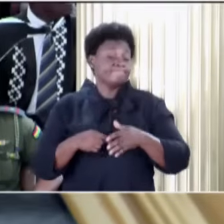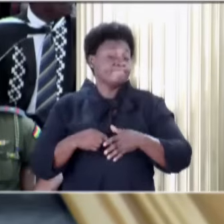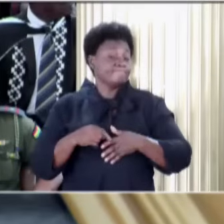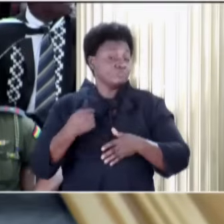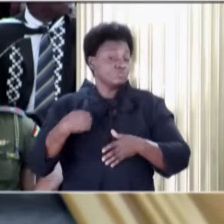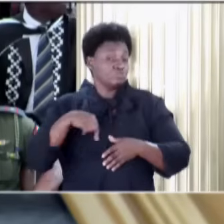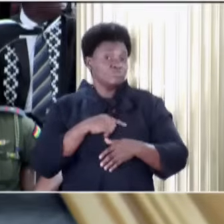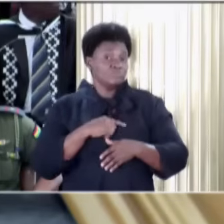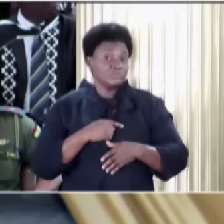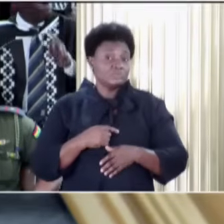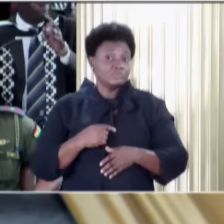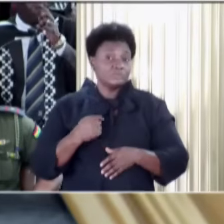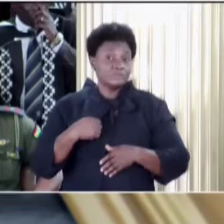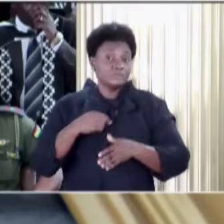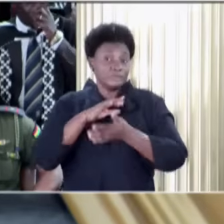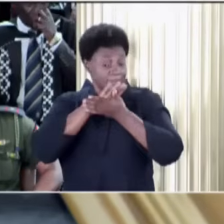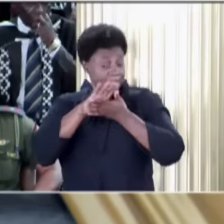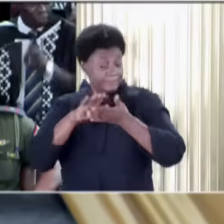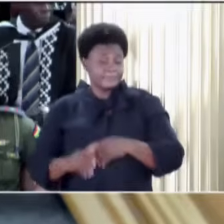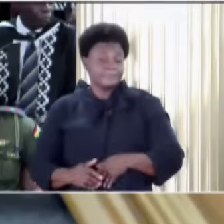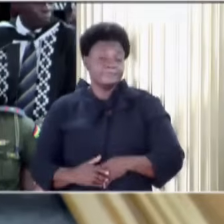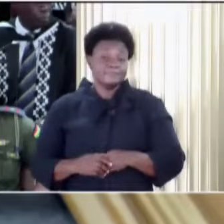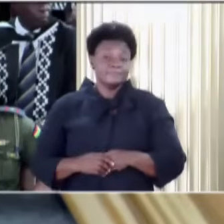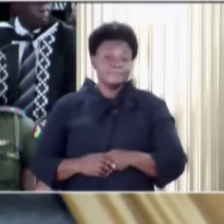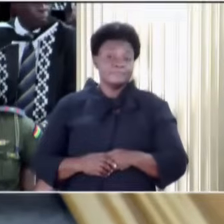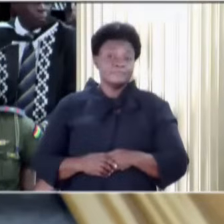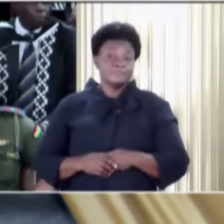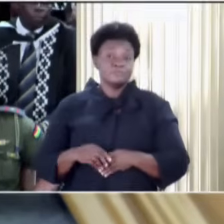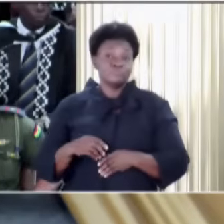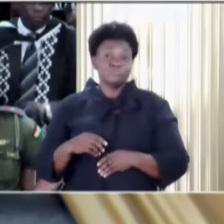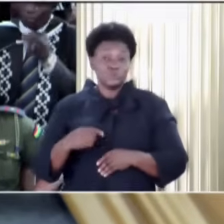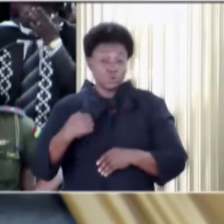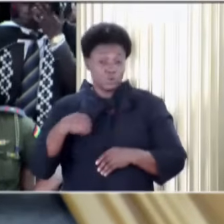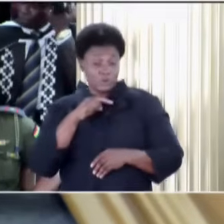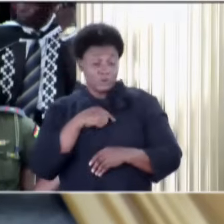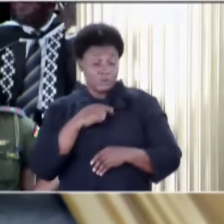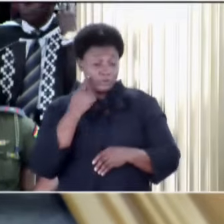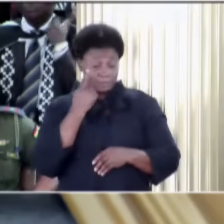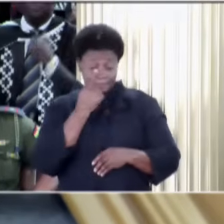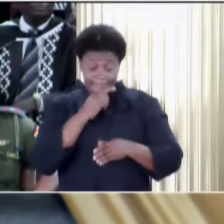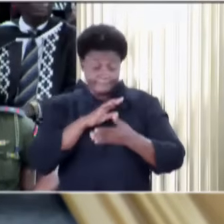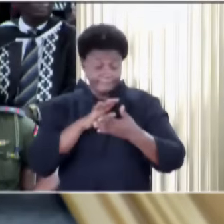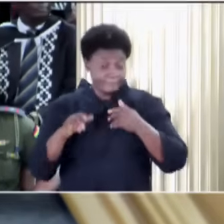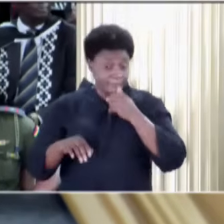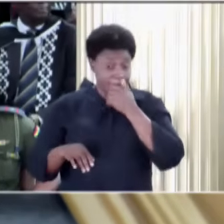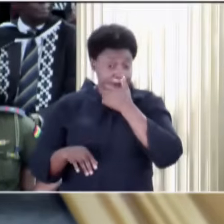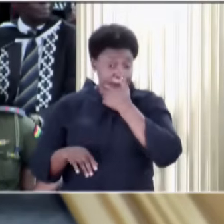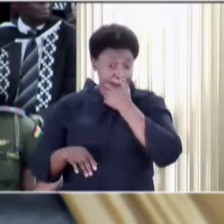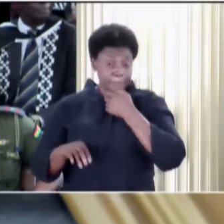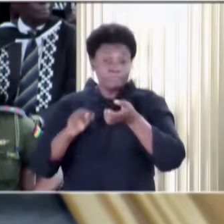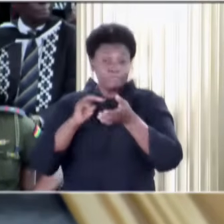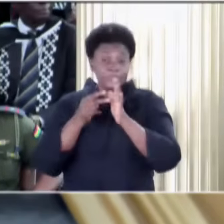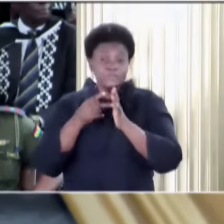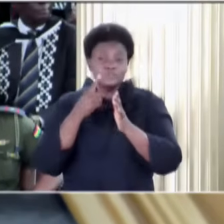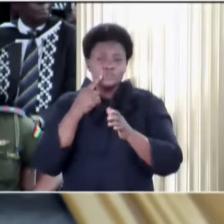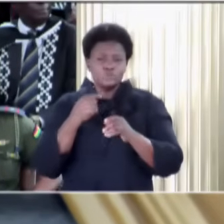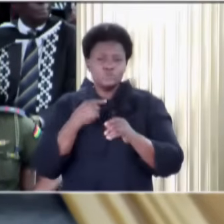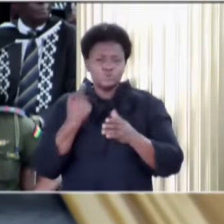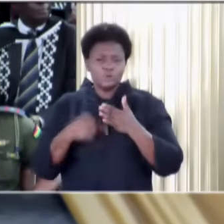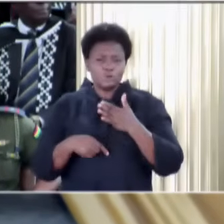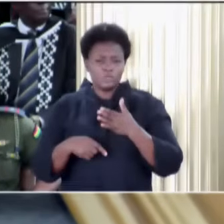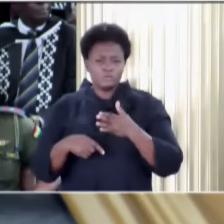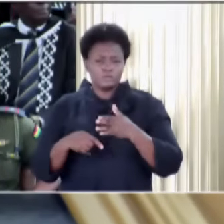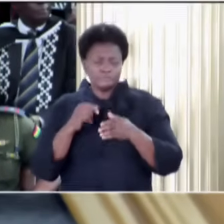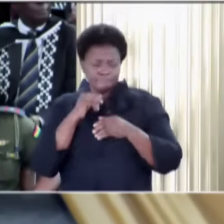I clear? Say I clear. Good. When you're clear-eyed, then you are inconvenient for those who